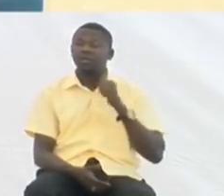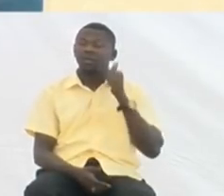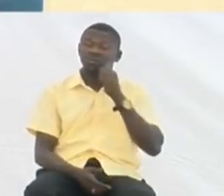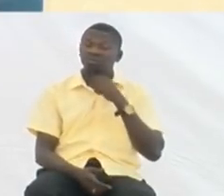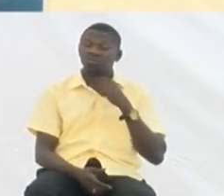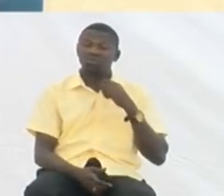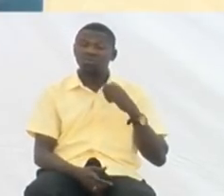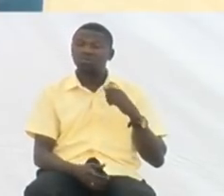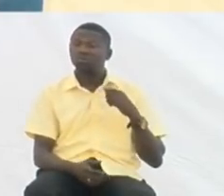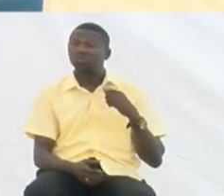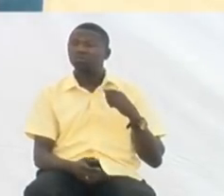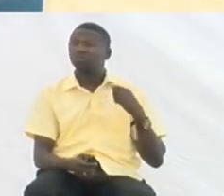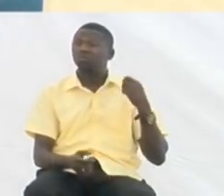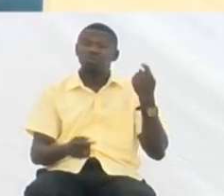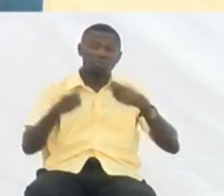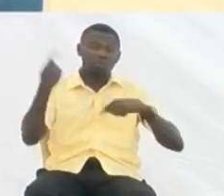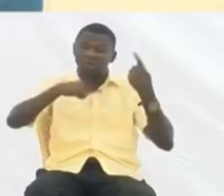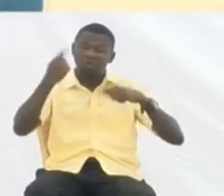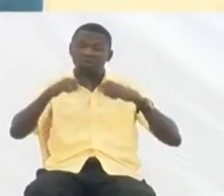issue.